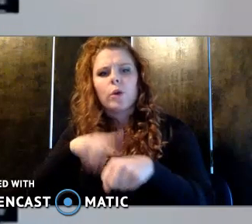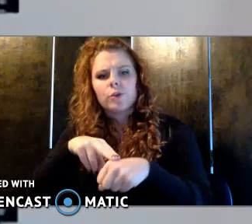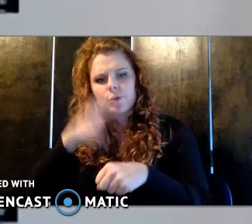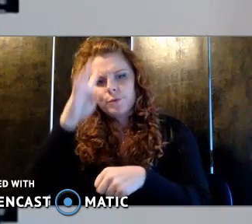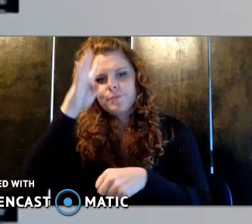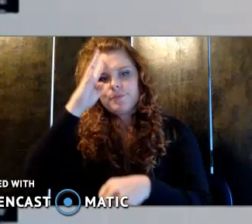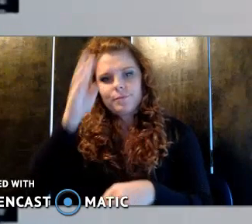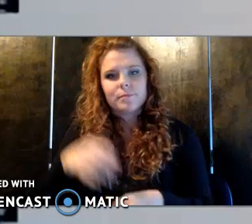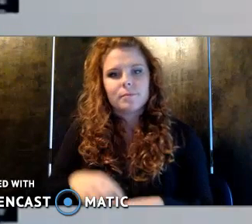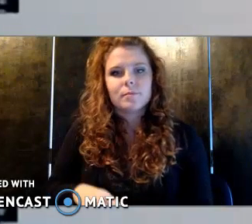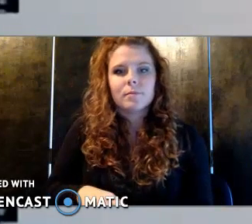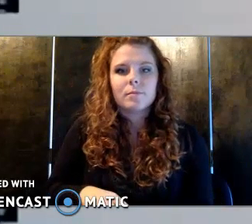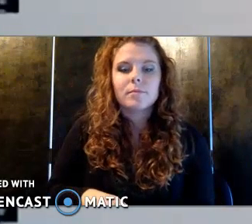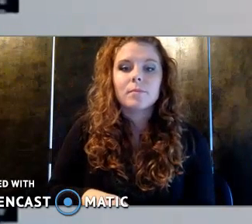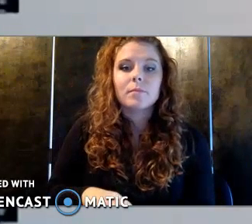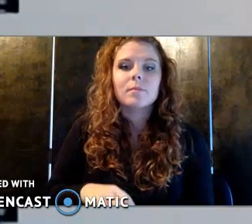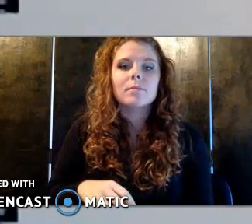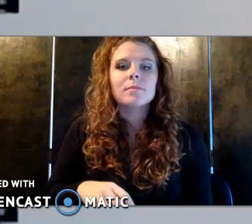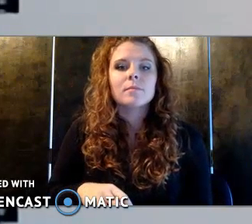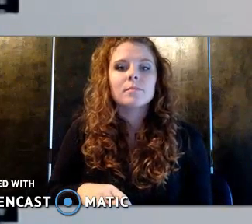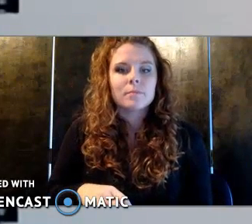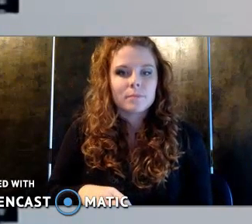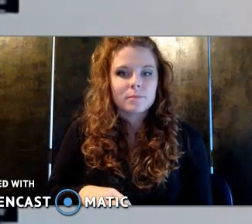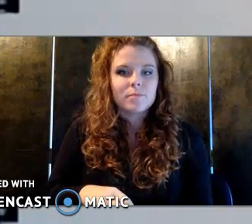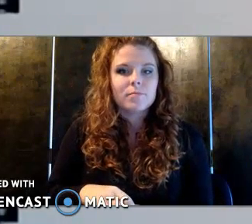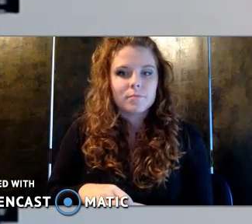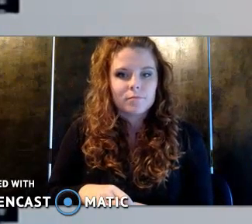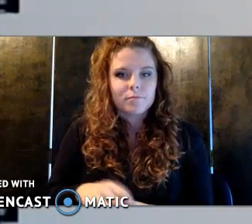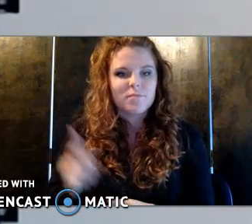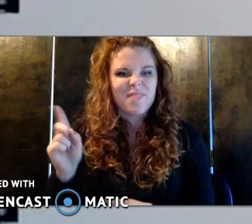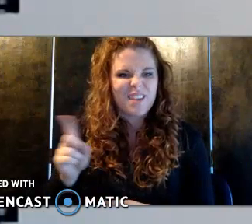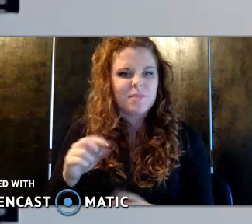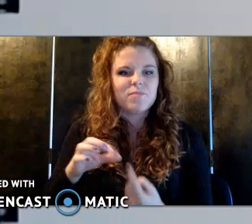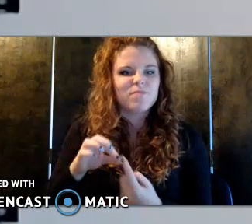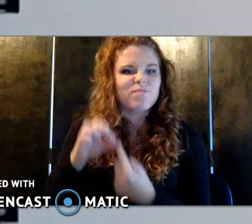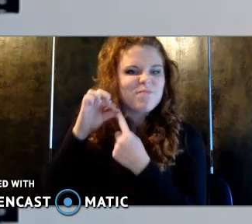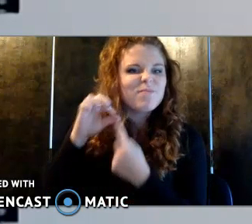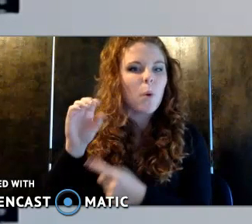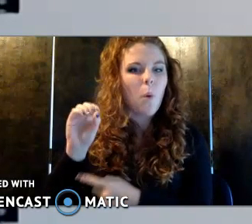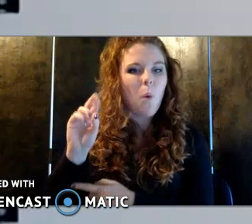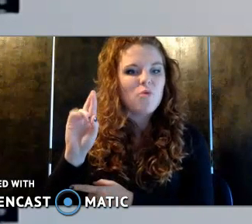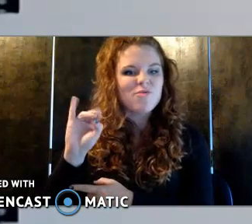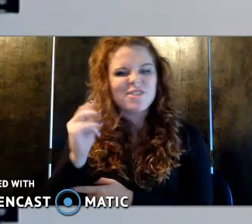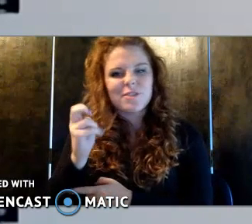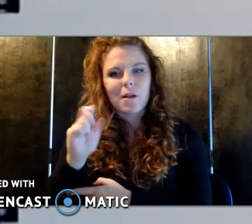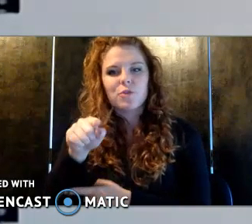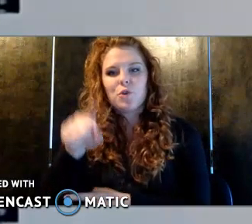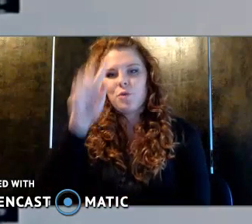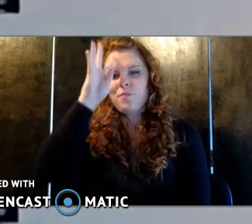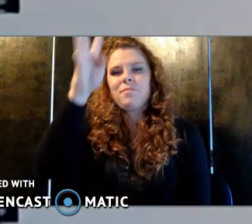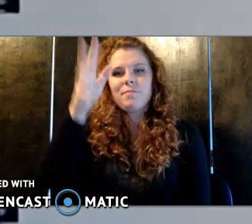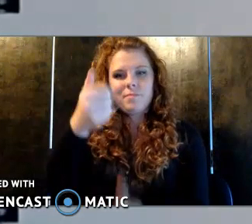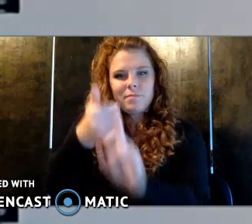of block, here's an example of bubble, here's an example of original, which is just something that you made